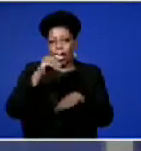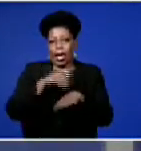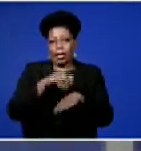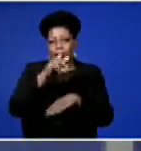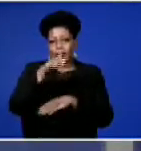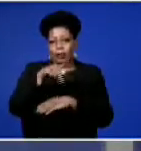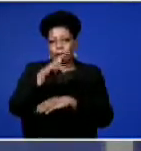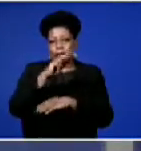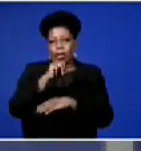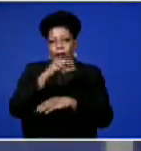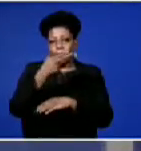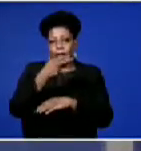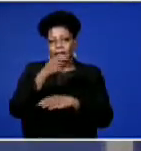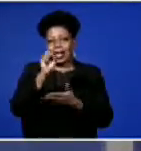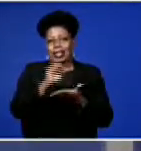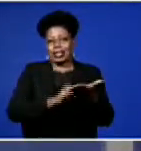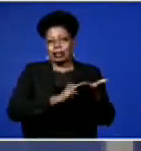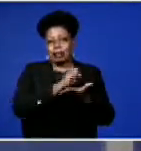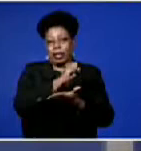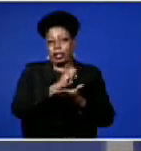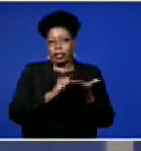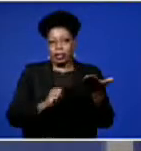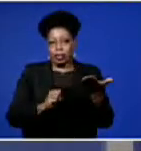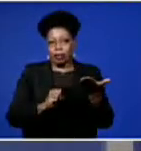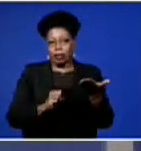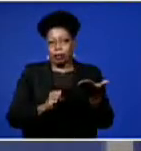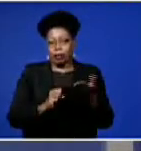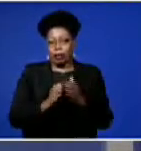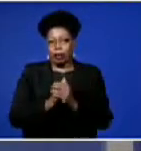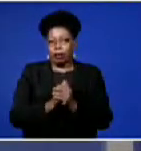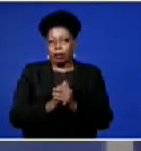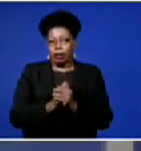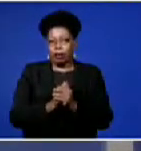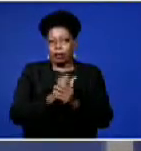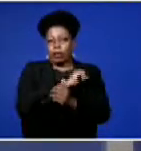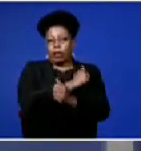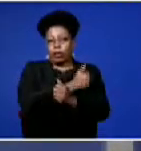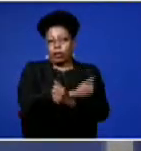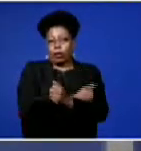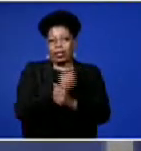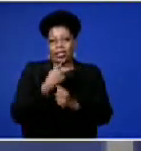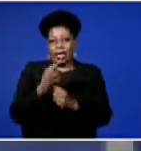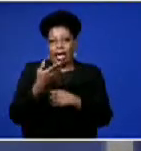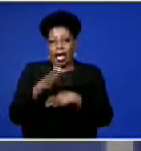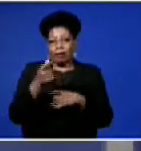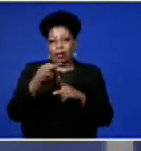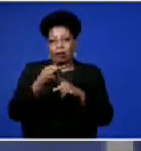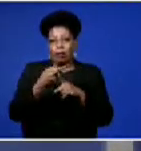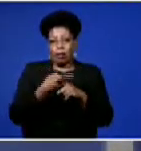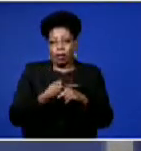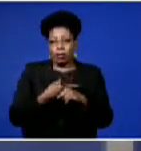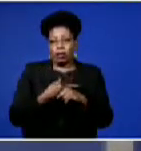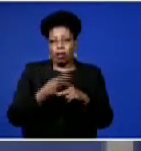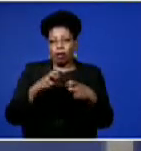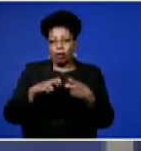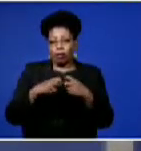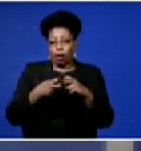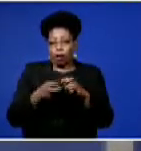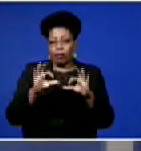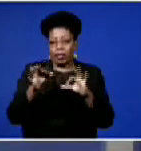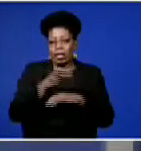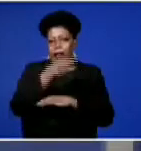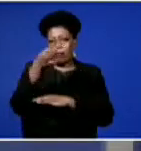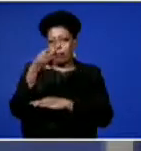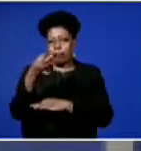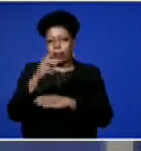Hospital have been suspended immediately. Public Hospitals Authority officials say following months of challenges with maintenance, power